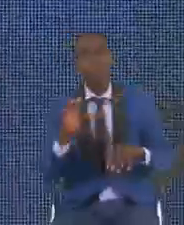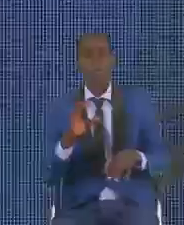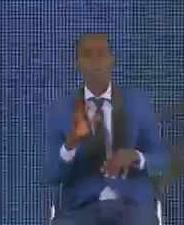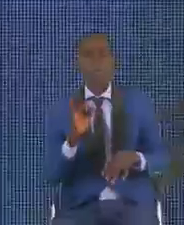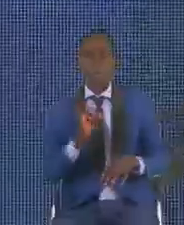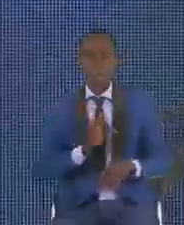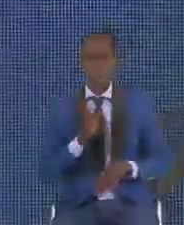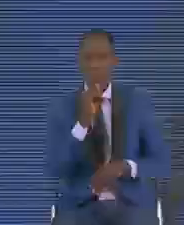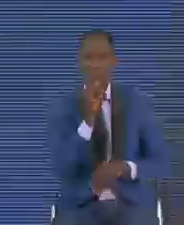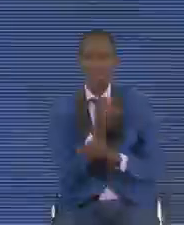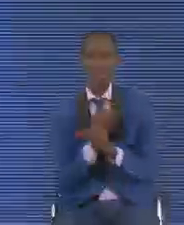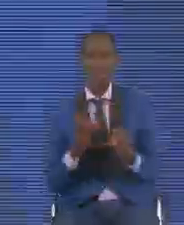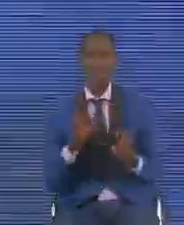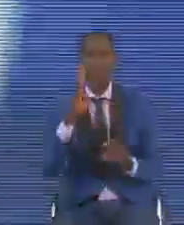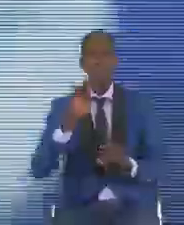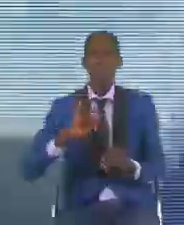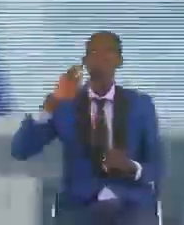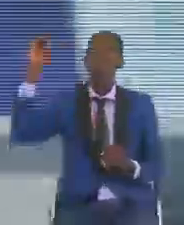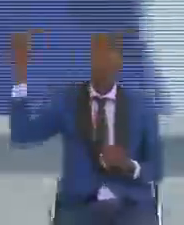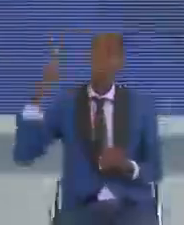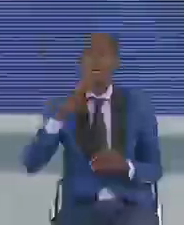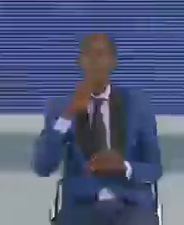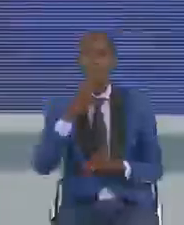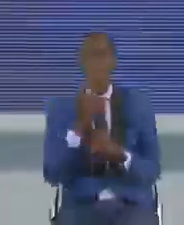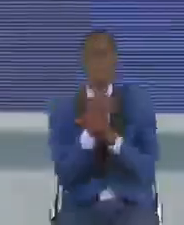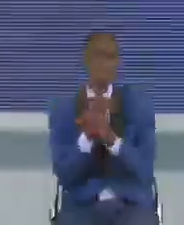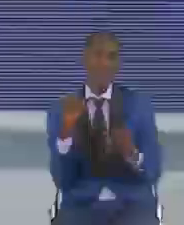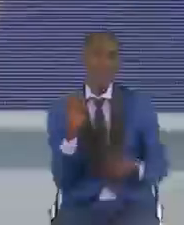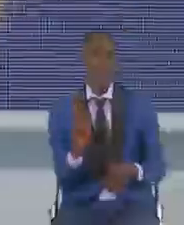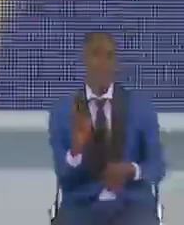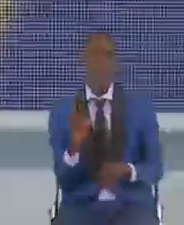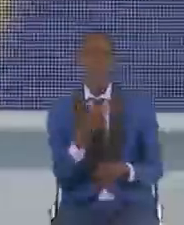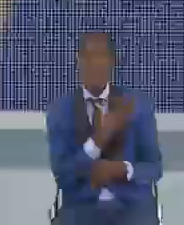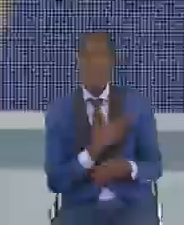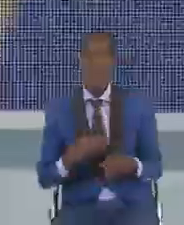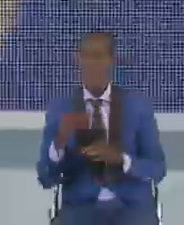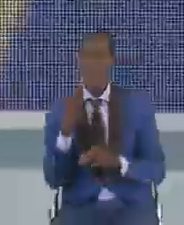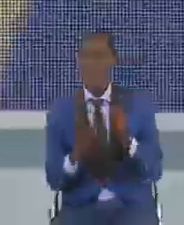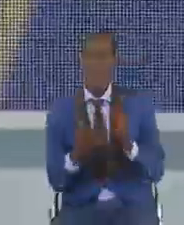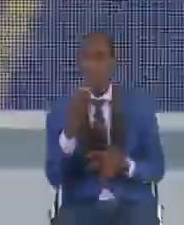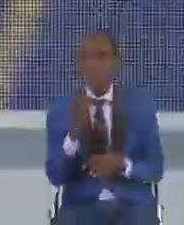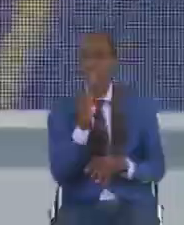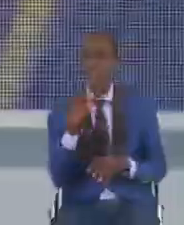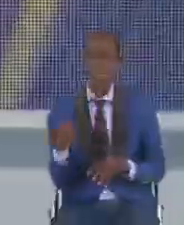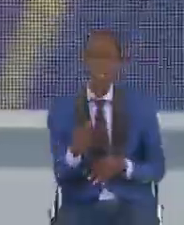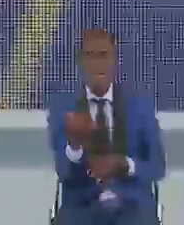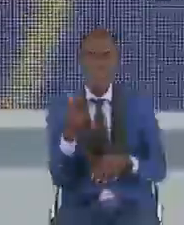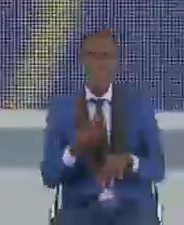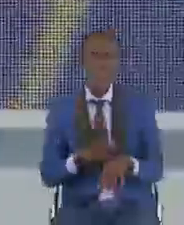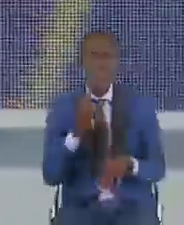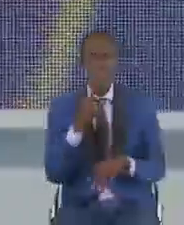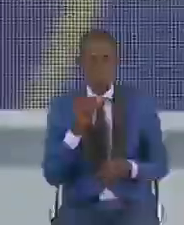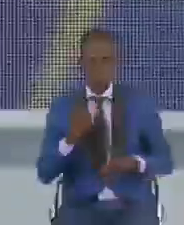saved. By grace are you saved. And if there is any time you doubt